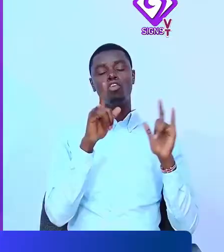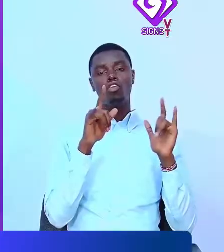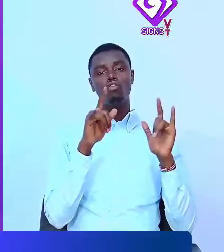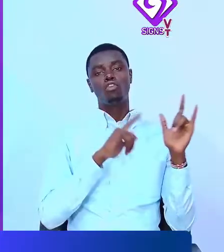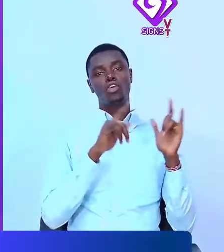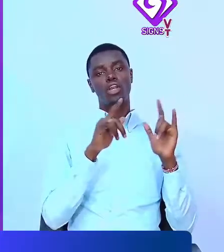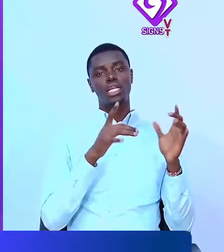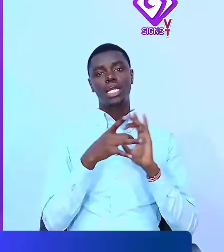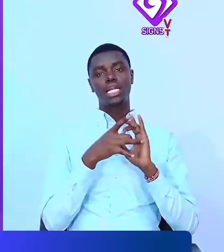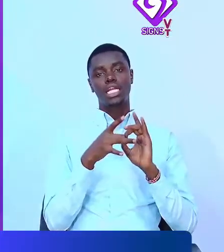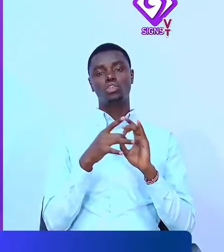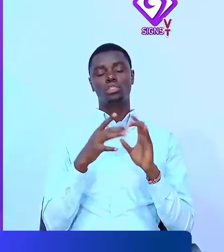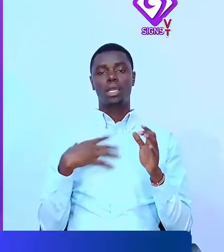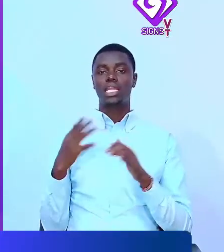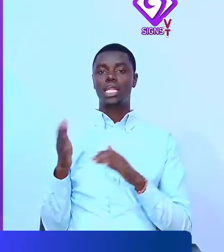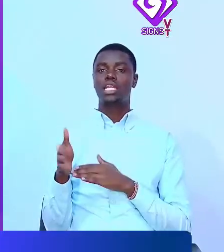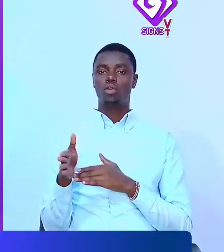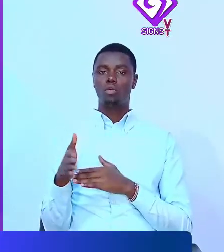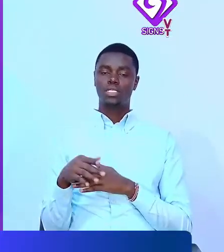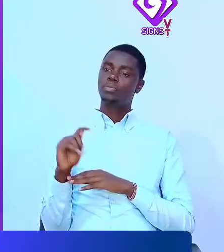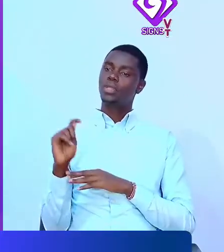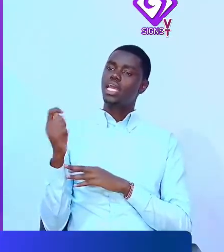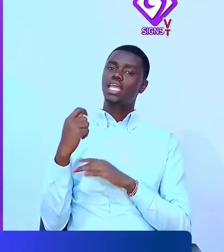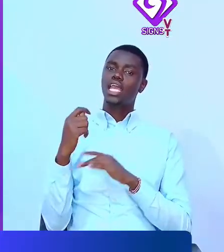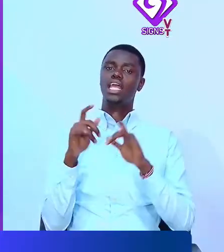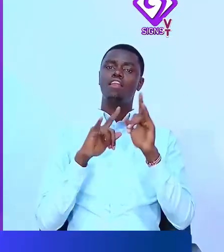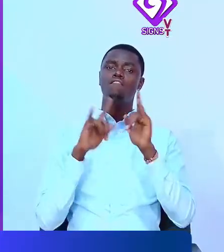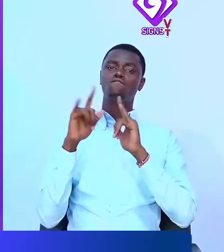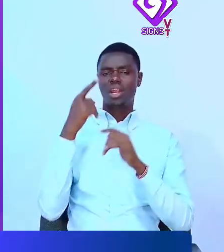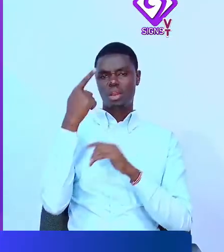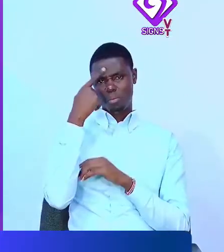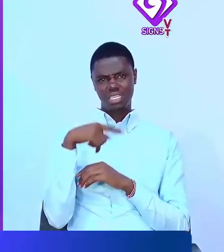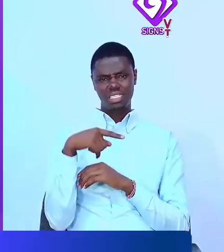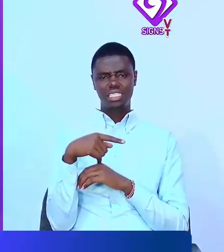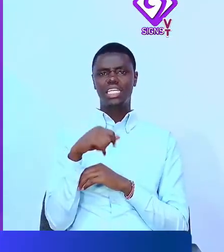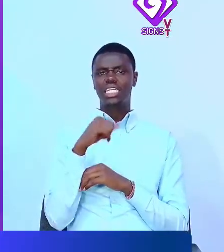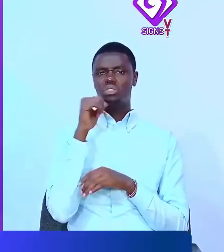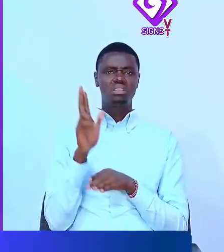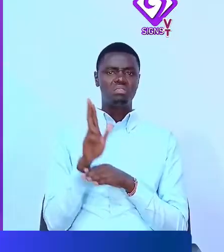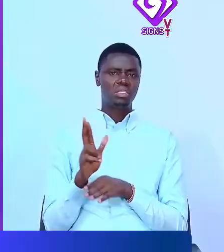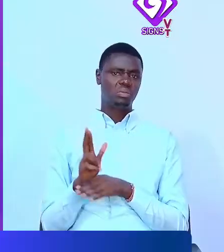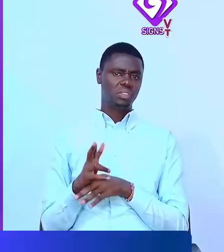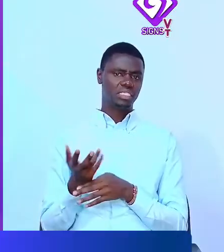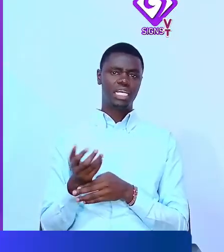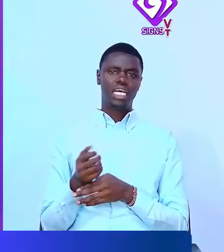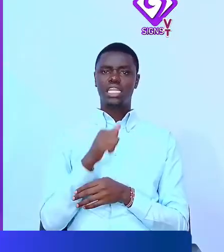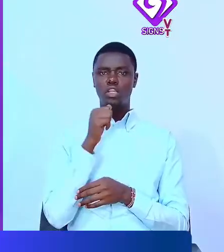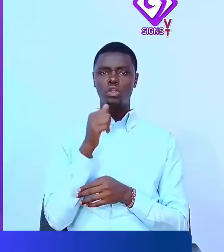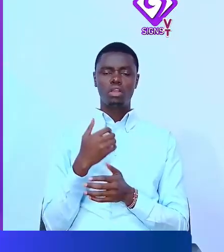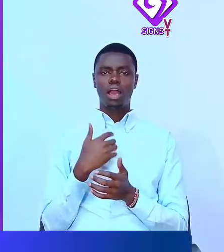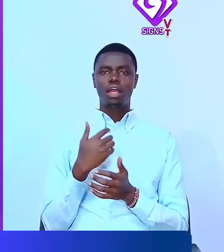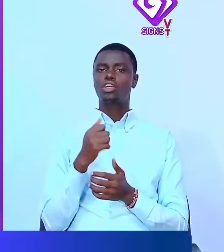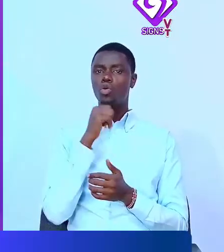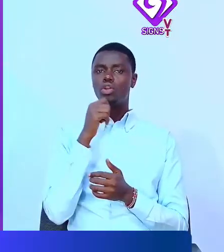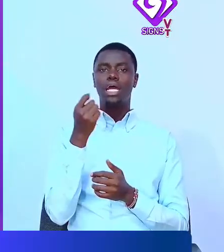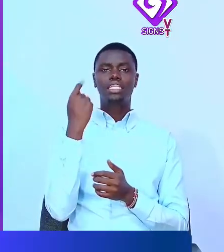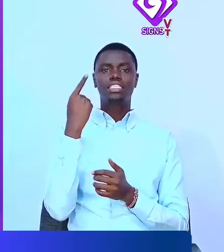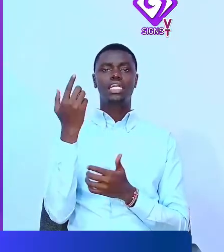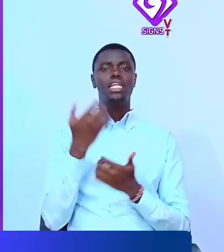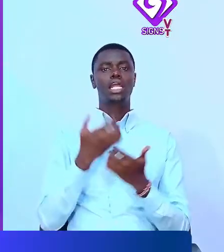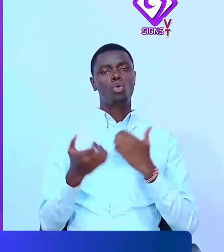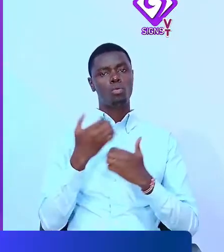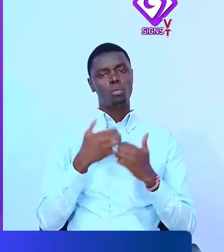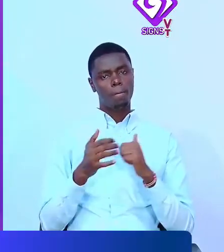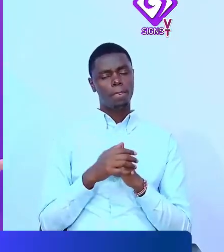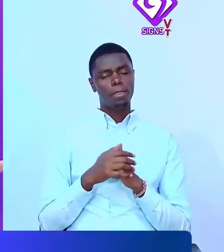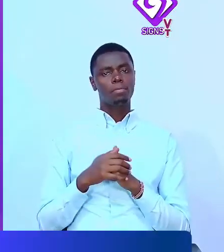the Kenyan foreign policy is not being used. Yeah. They don't understand the economy,